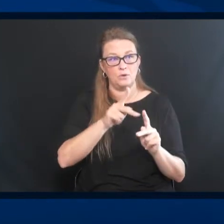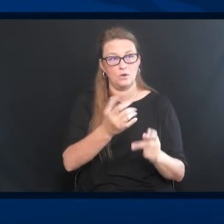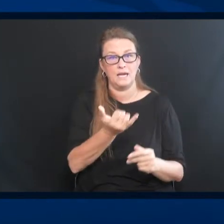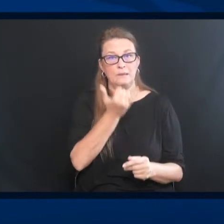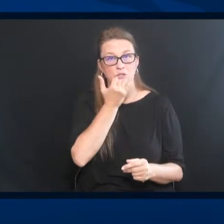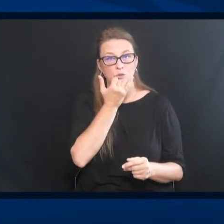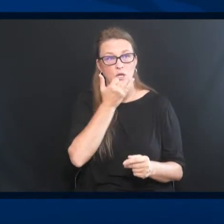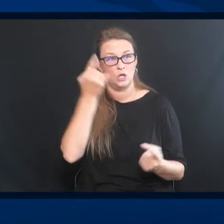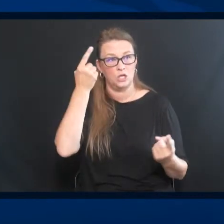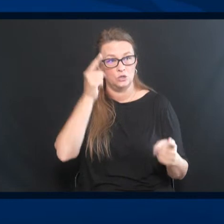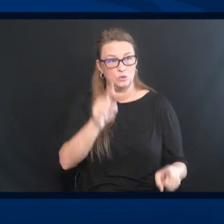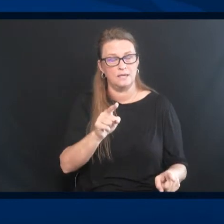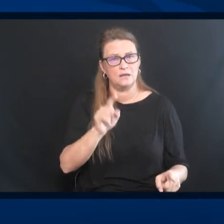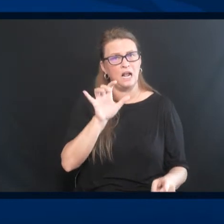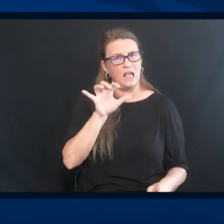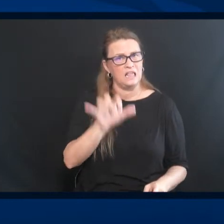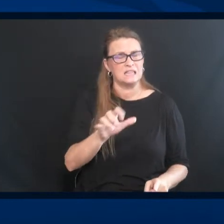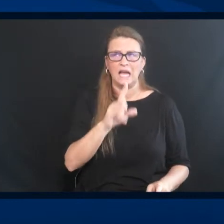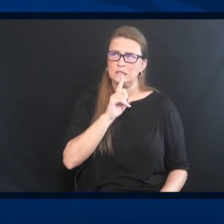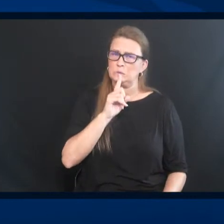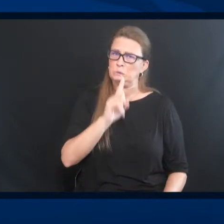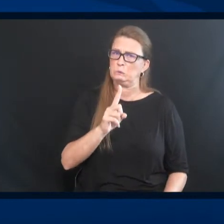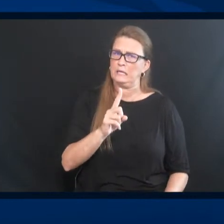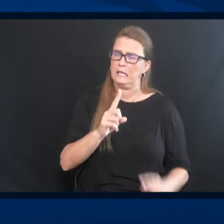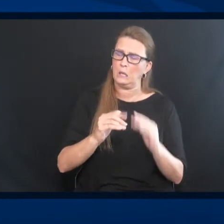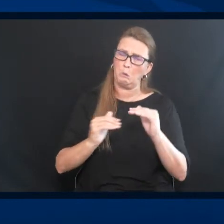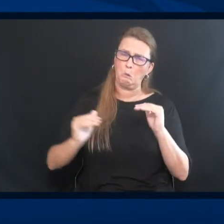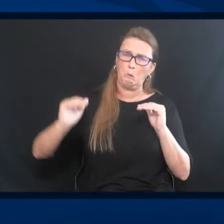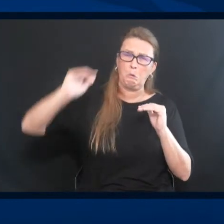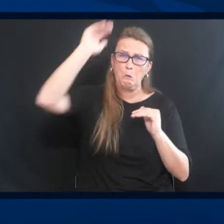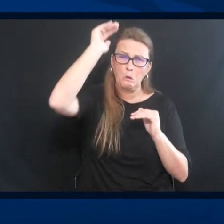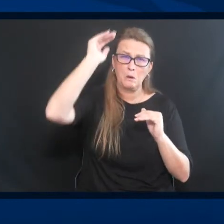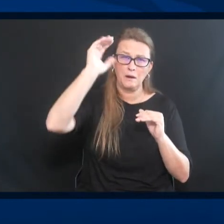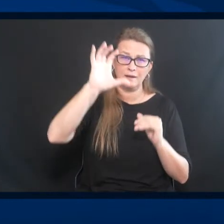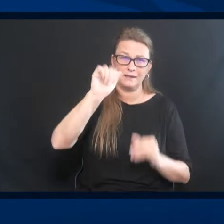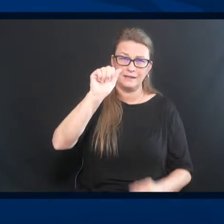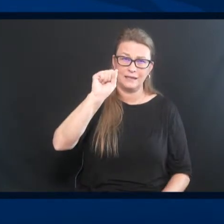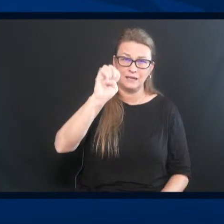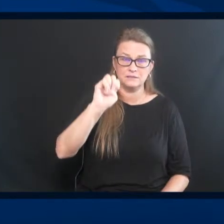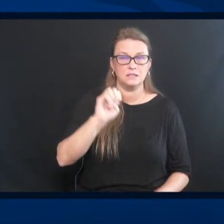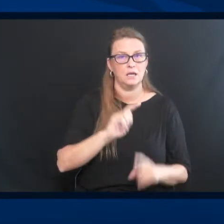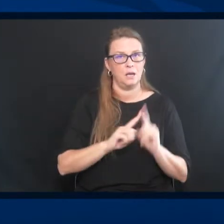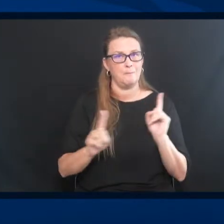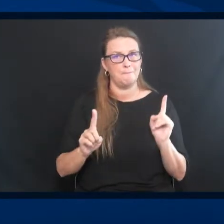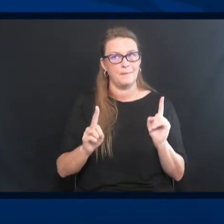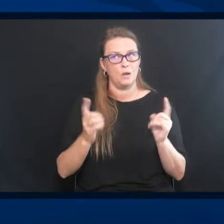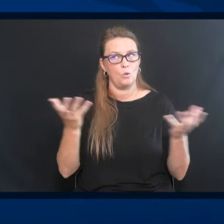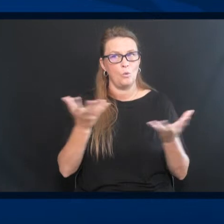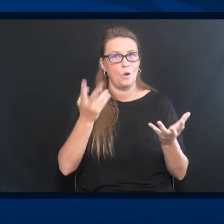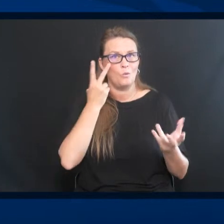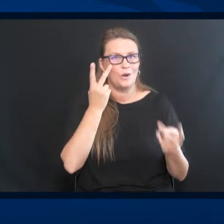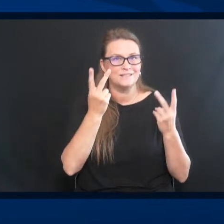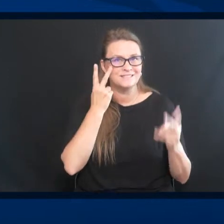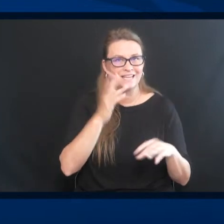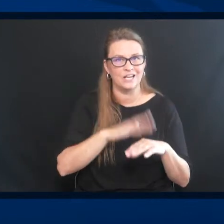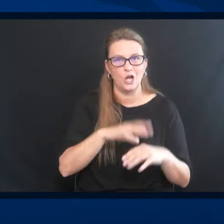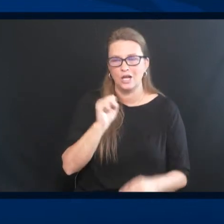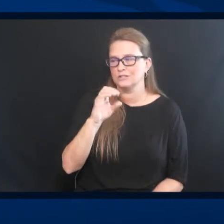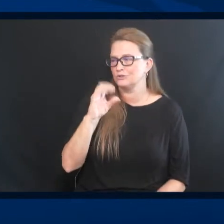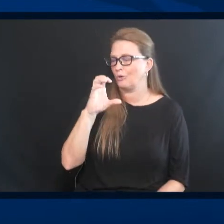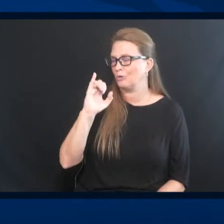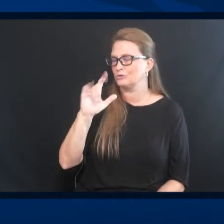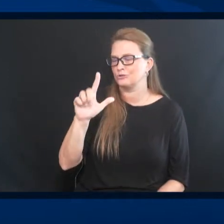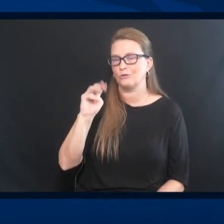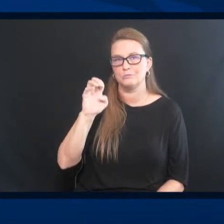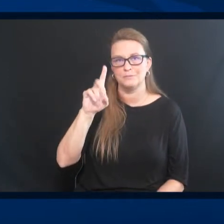to do. Now, that's an extreme case, but some of the vitriol that we're seeing on social media between the vaxxers